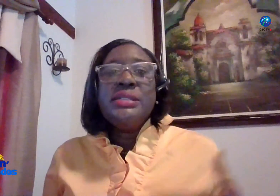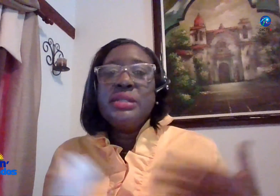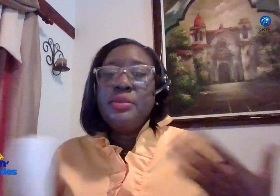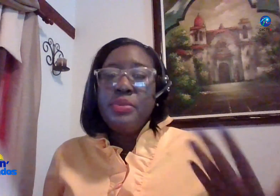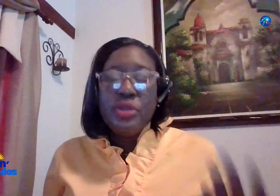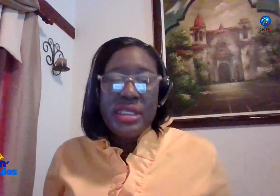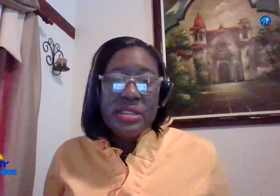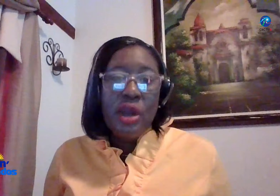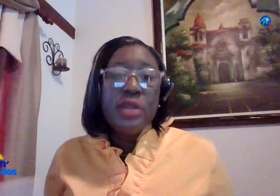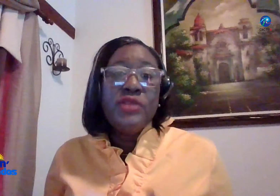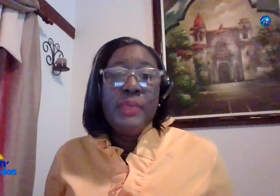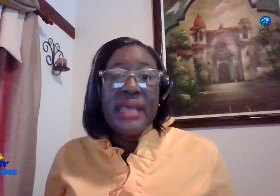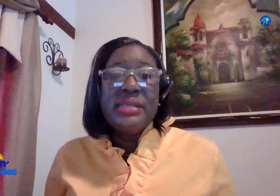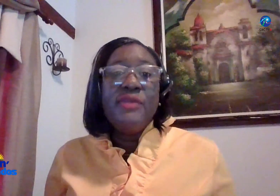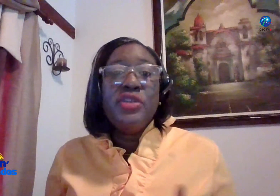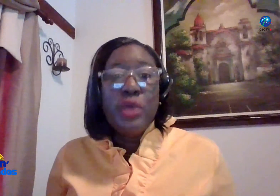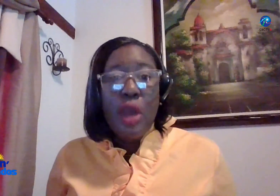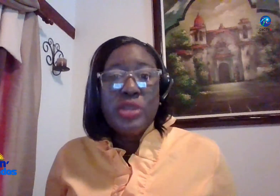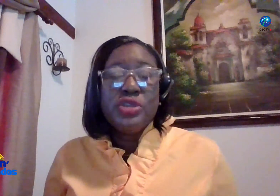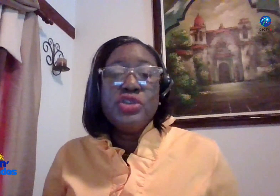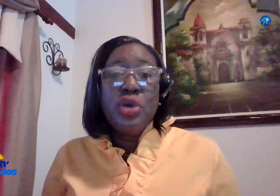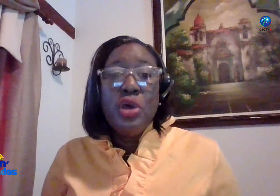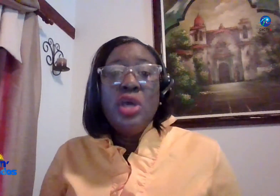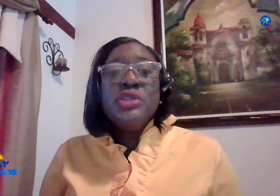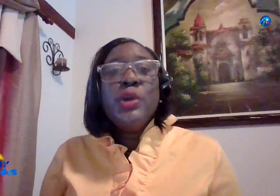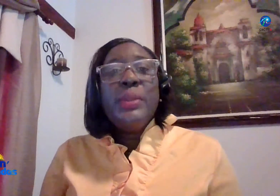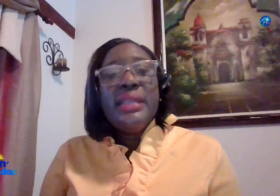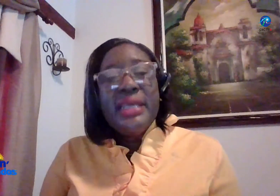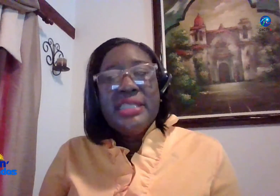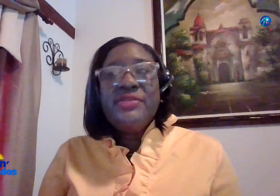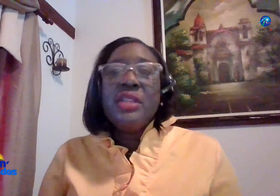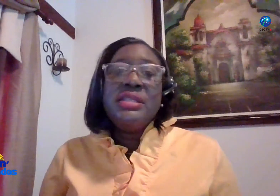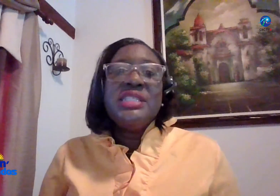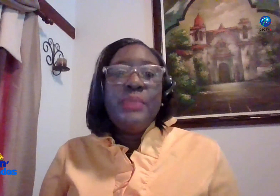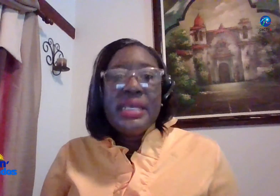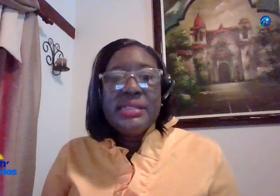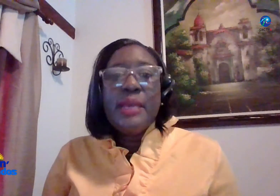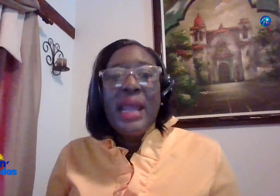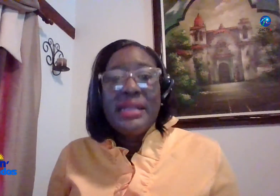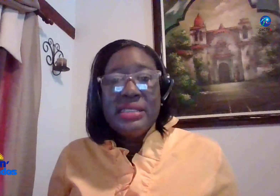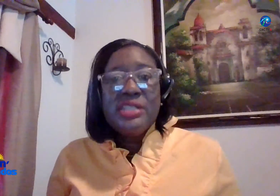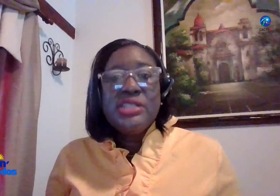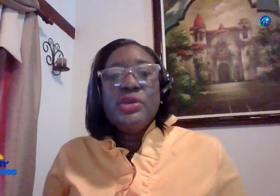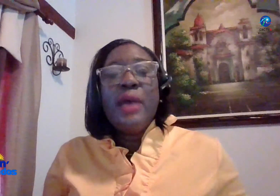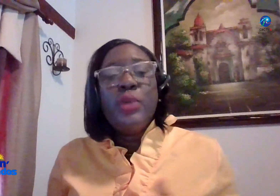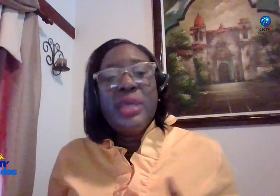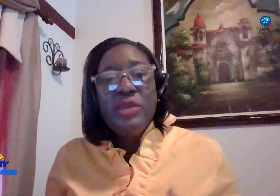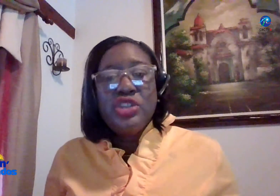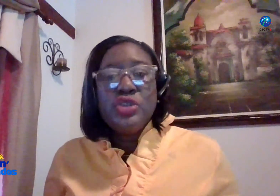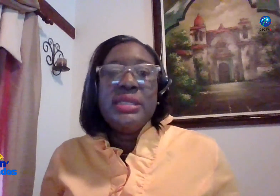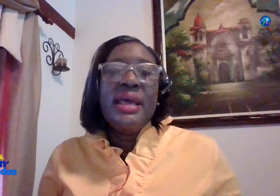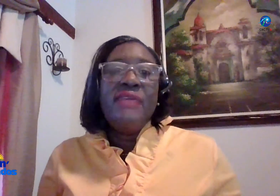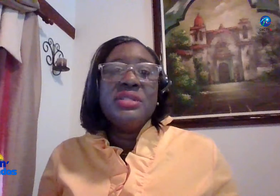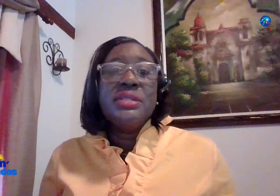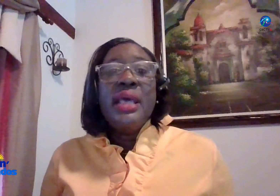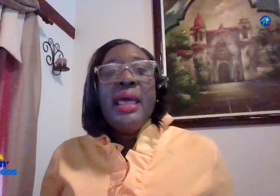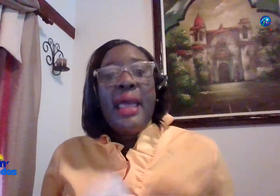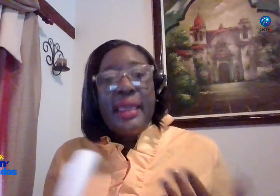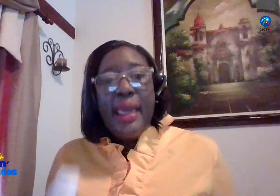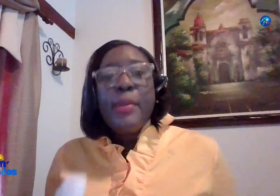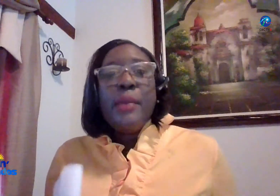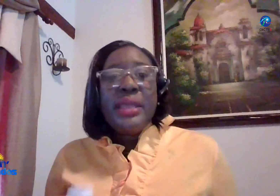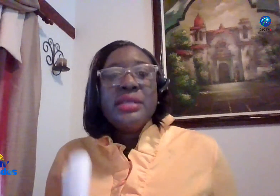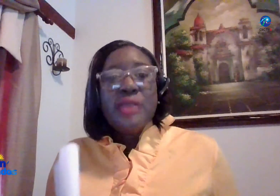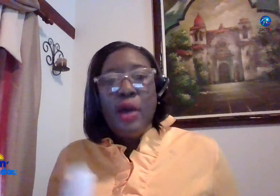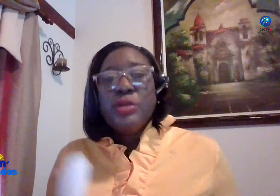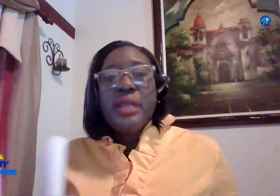you need to discard of the mask every 3 hours or so. So please follow these basic practices so that we can reduce the levels